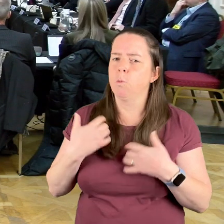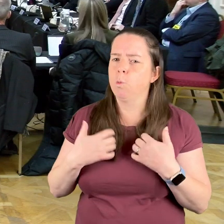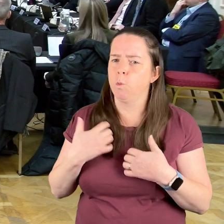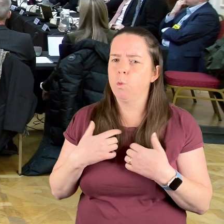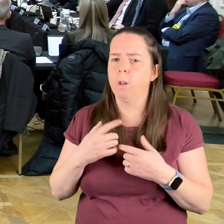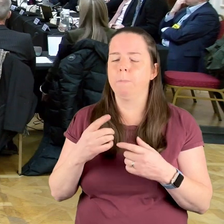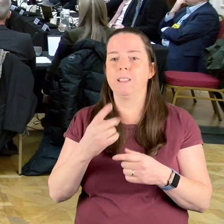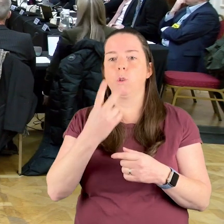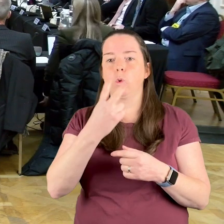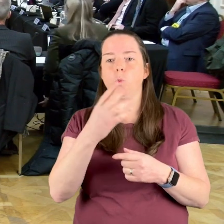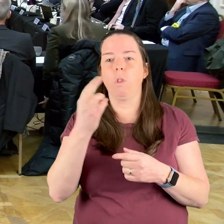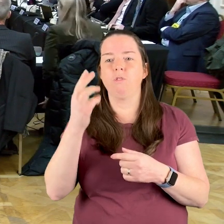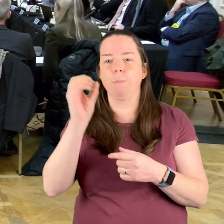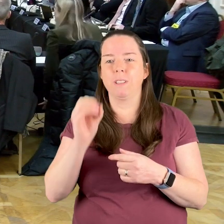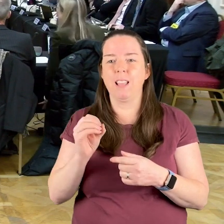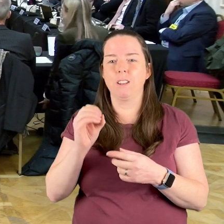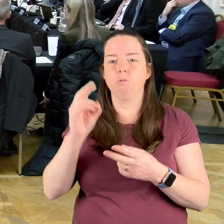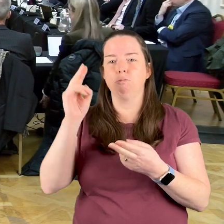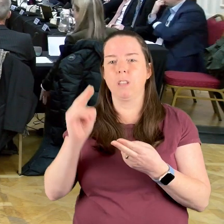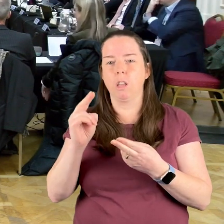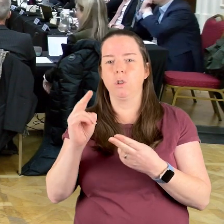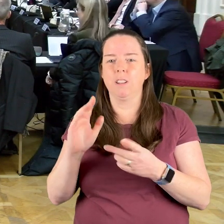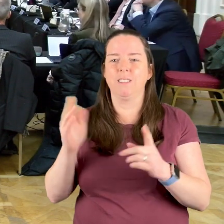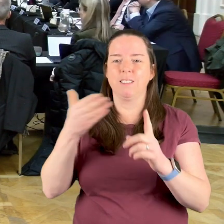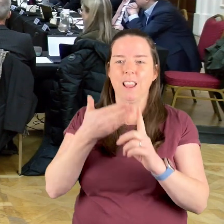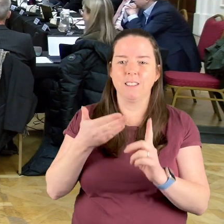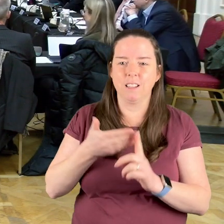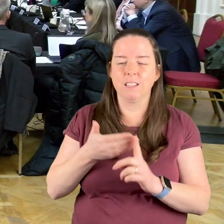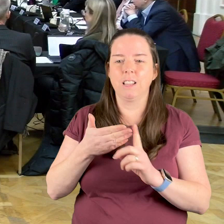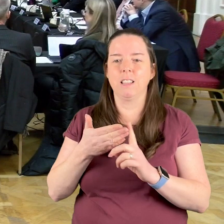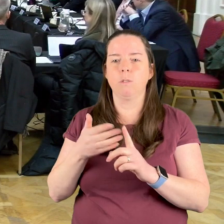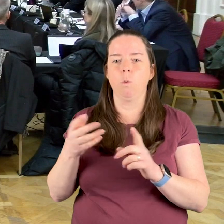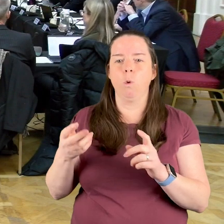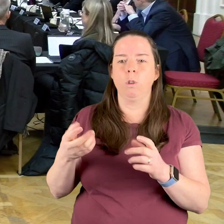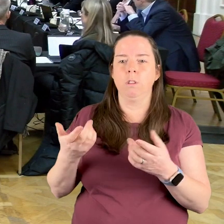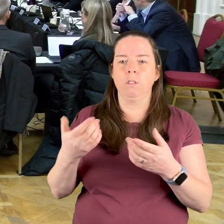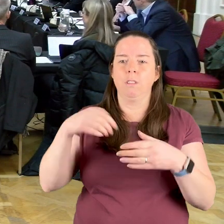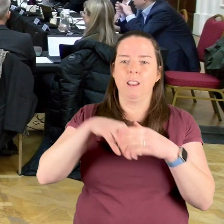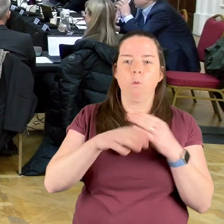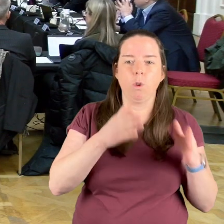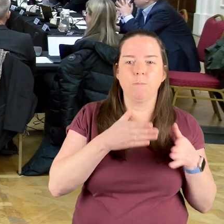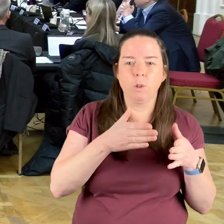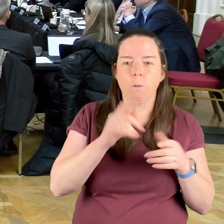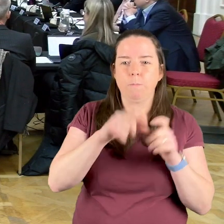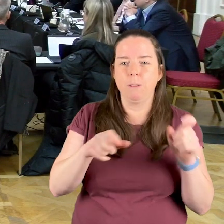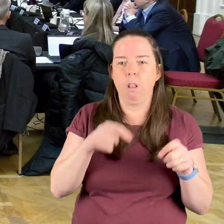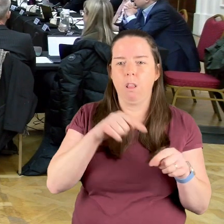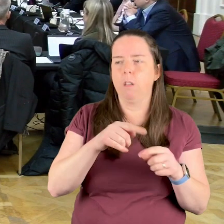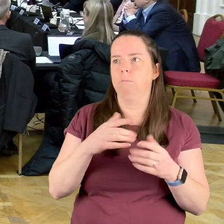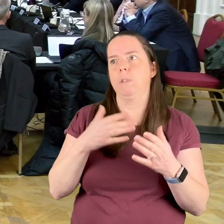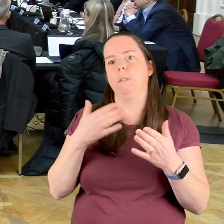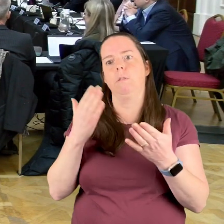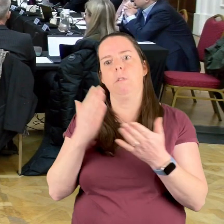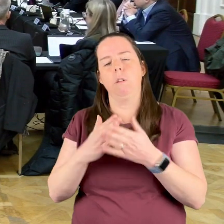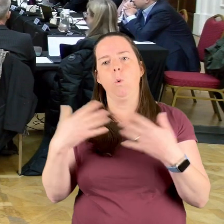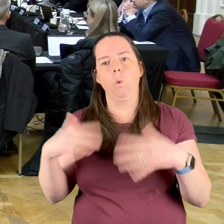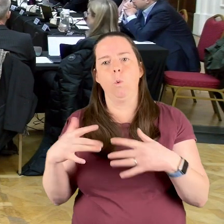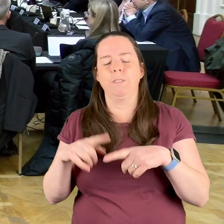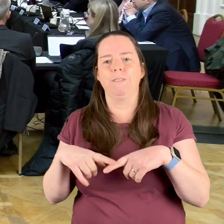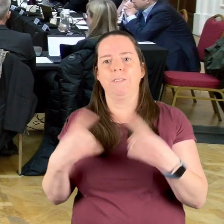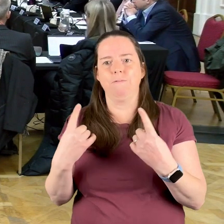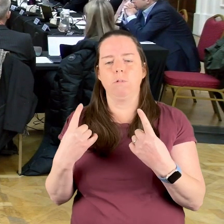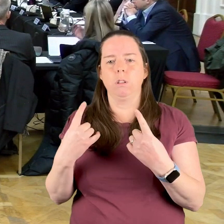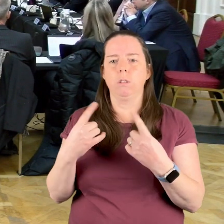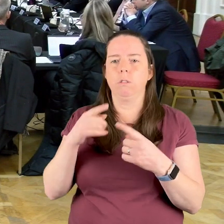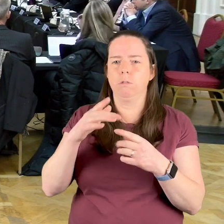a 2 or 3% reduction in attendances or admittance would have made a significant difference across the system over Christmas. Yet we